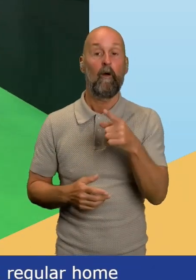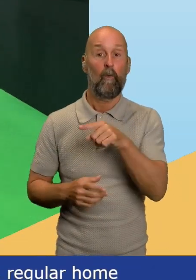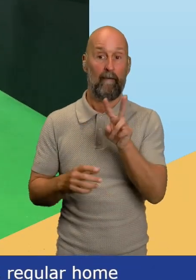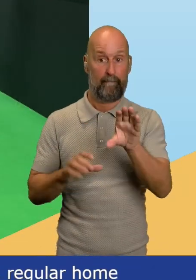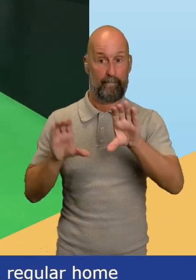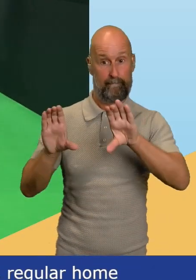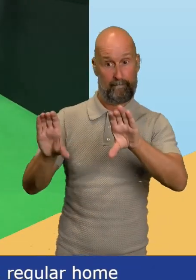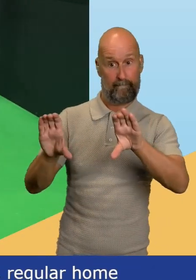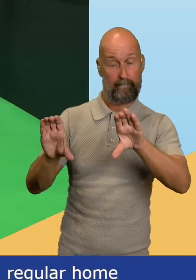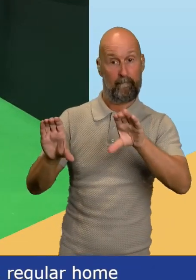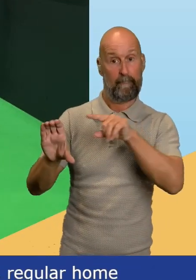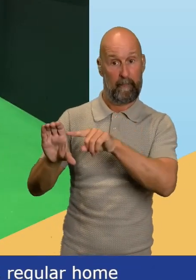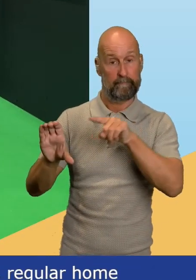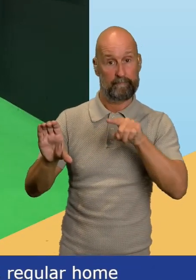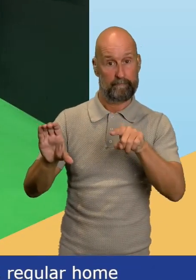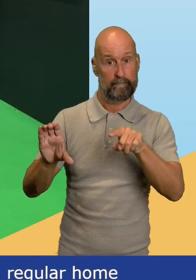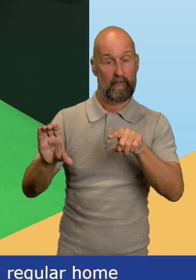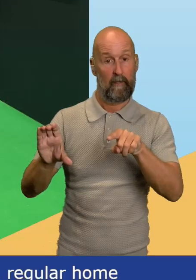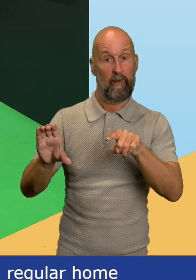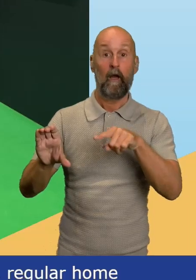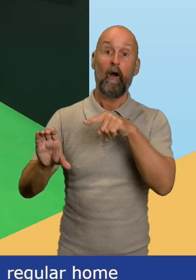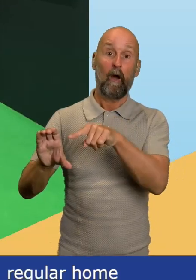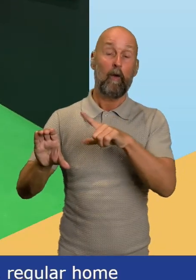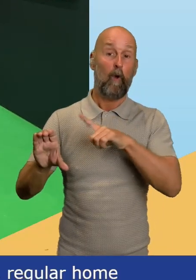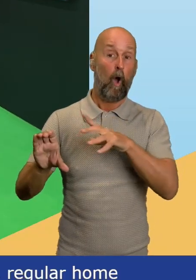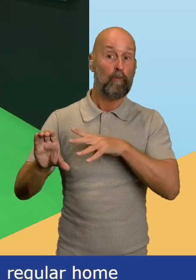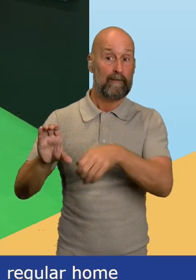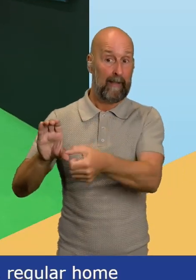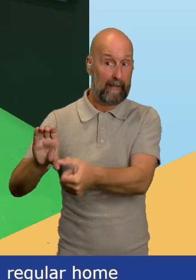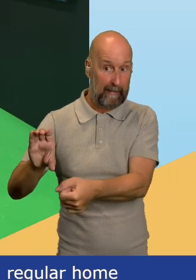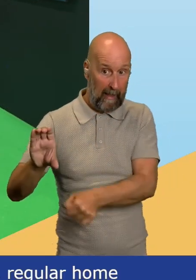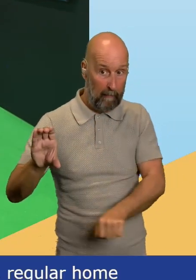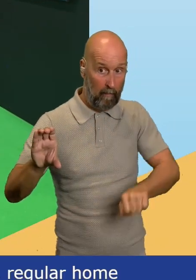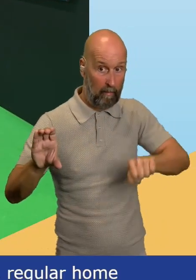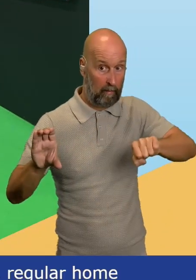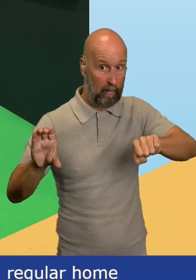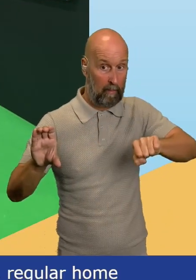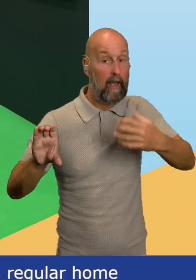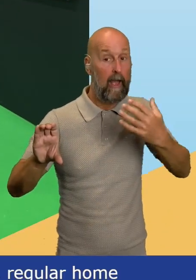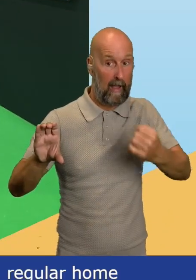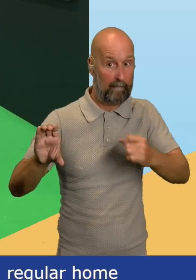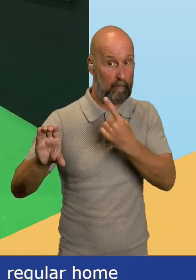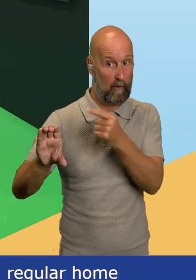unit. So this is a charging unit that's already got the cable attached to it. Exactly.